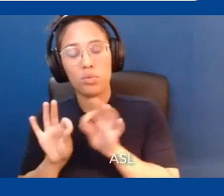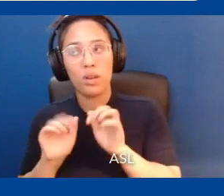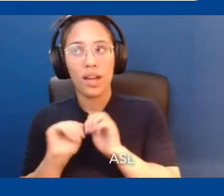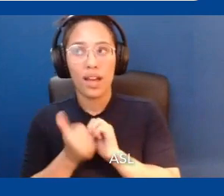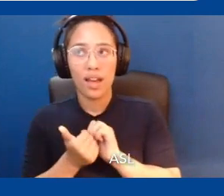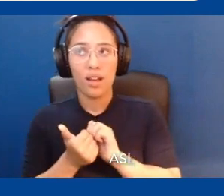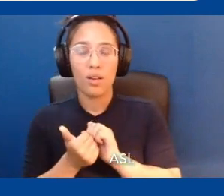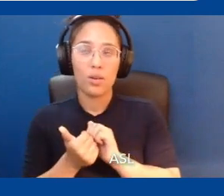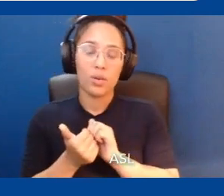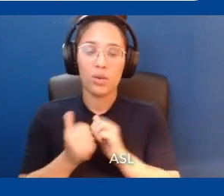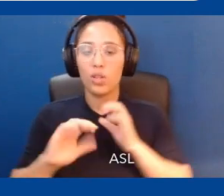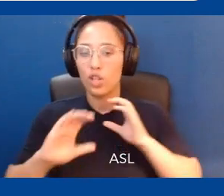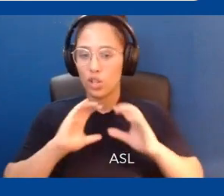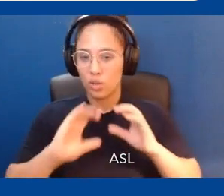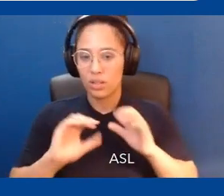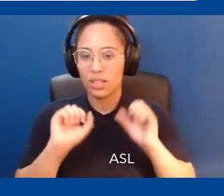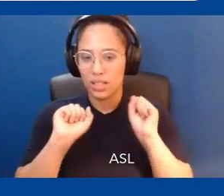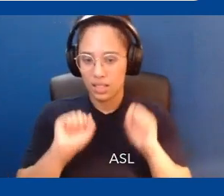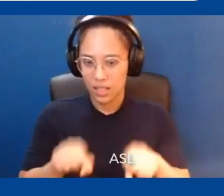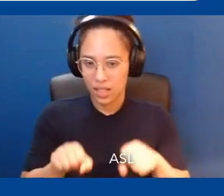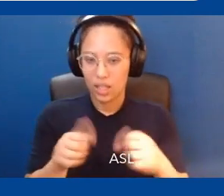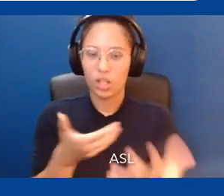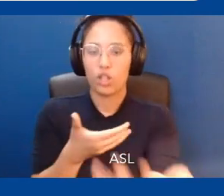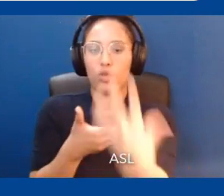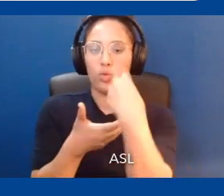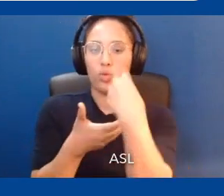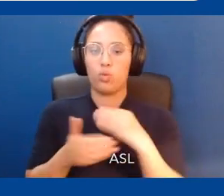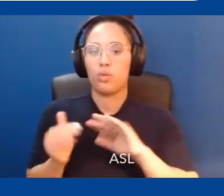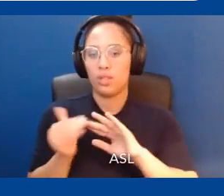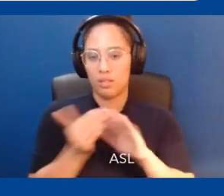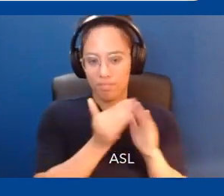reaches the community.